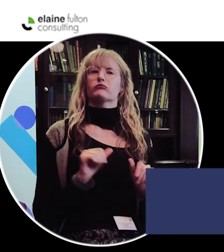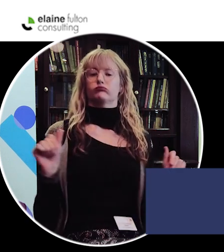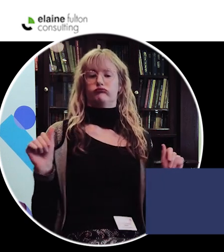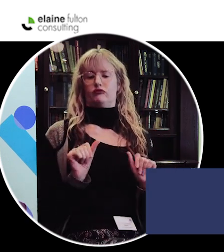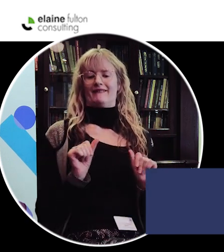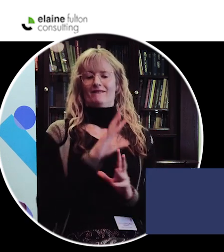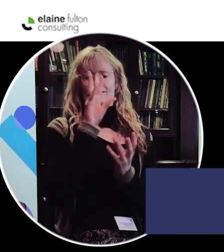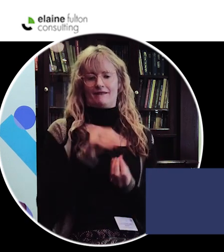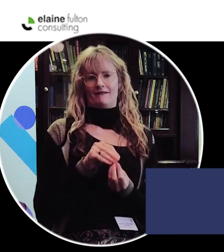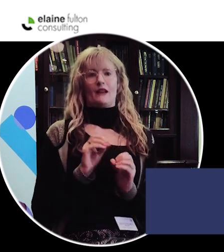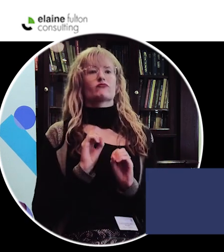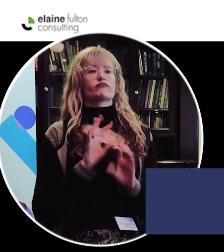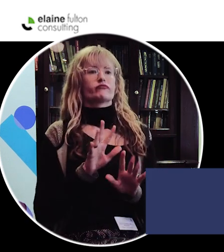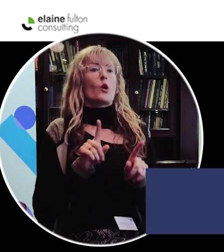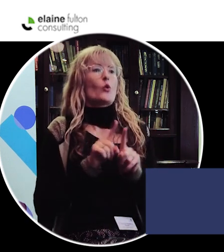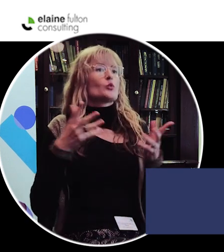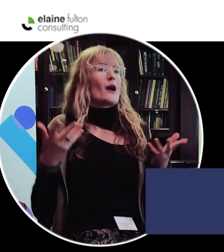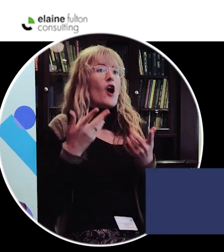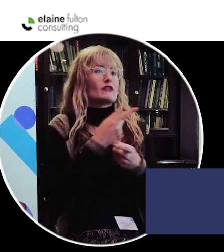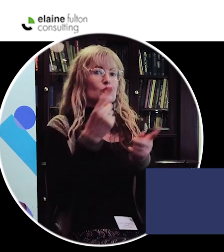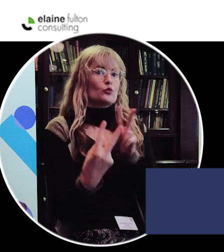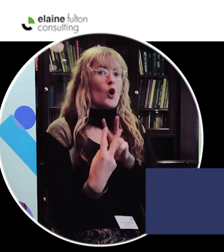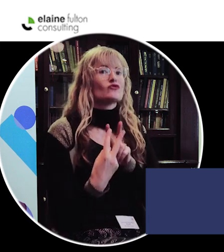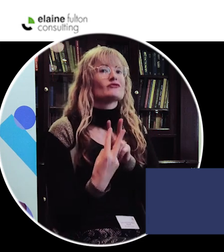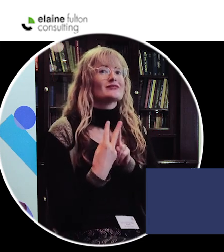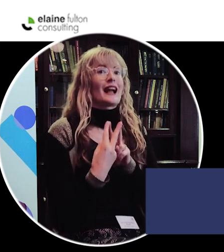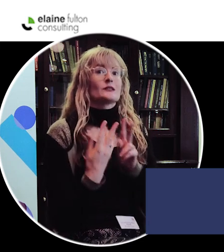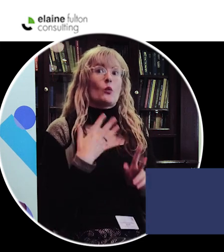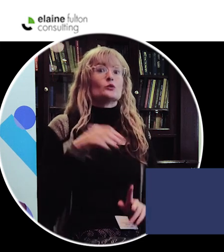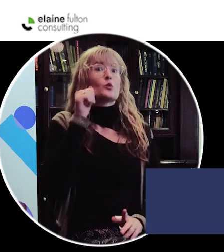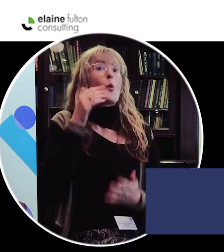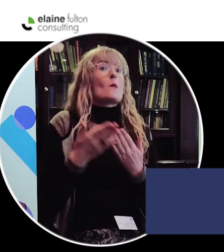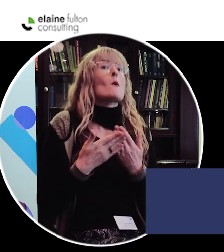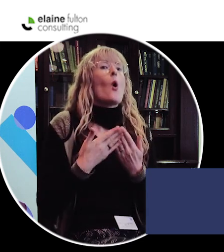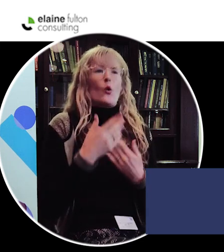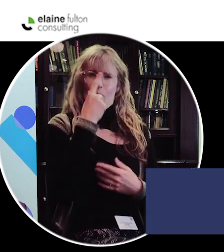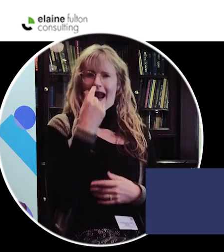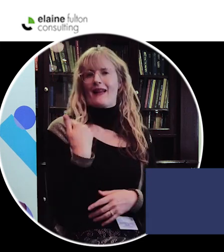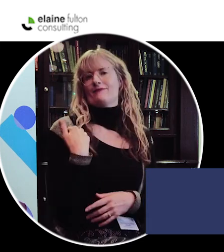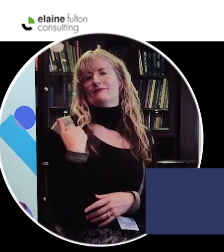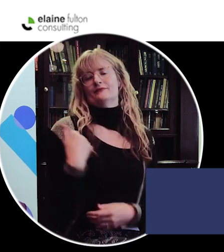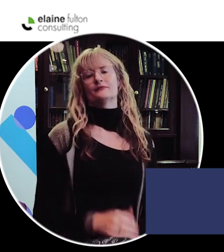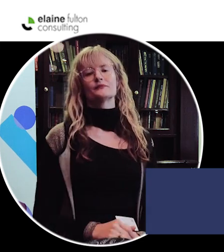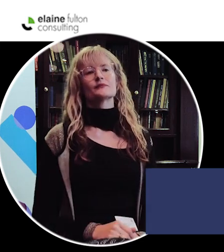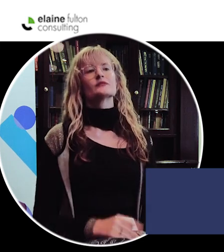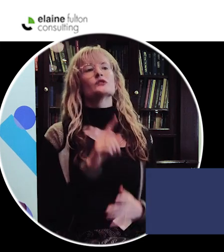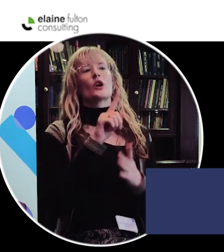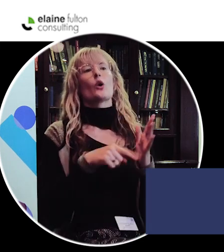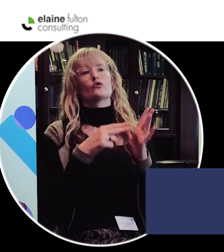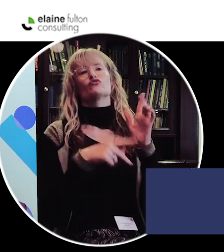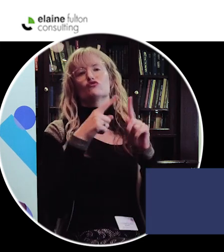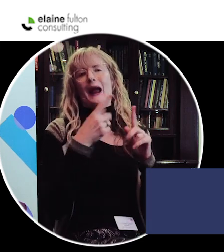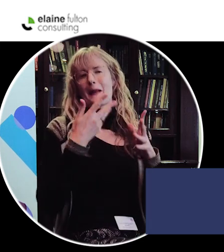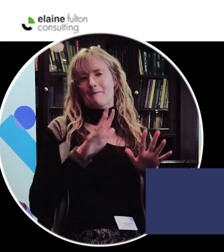and obviously encourage you to get in touch if you're interested in hearing more afterwards. And so what we're doing, as Jane has